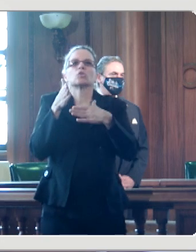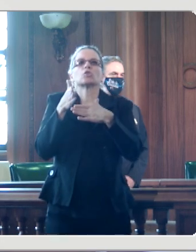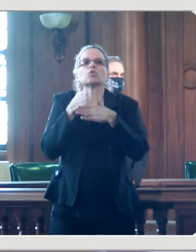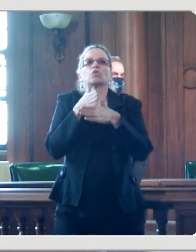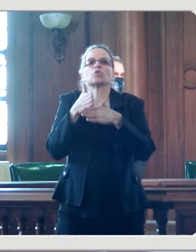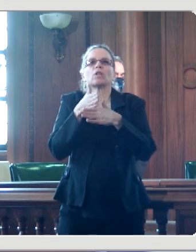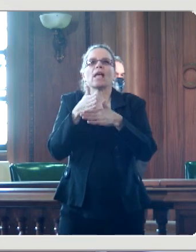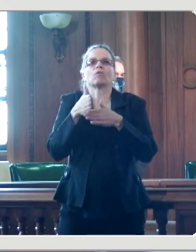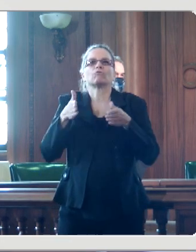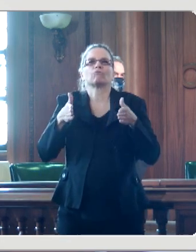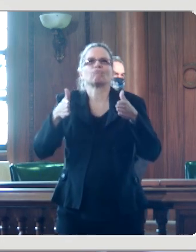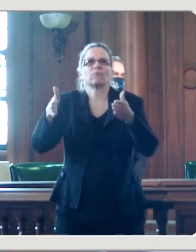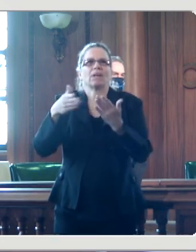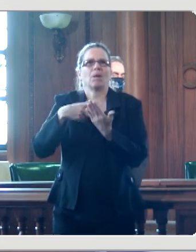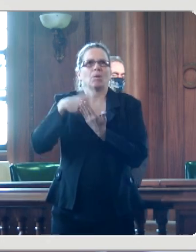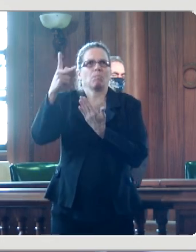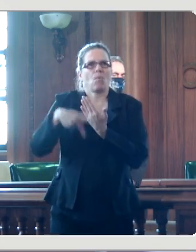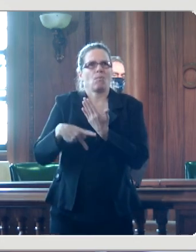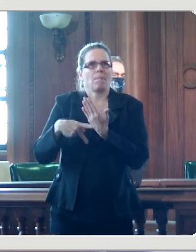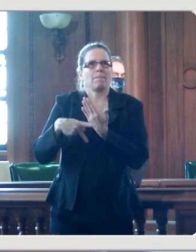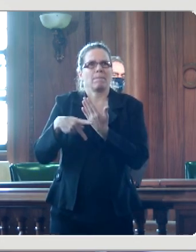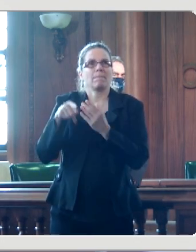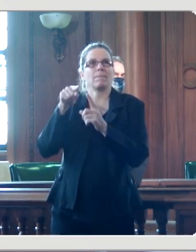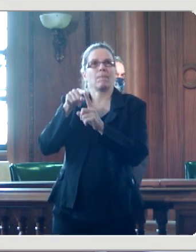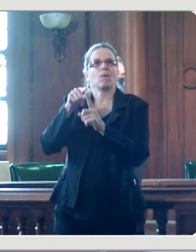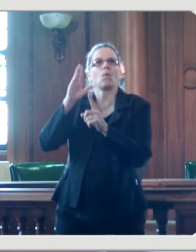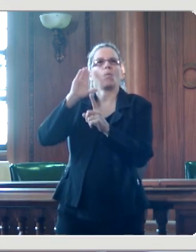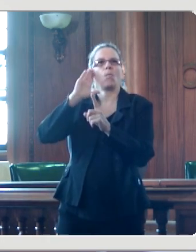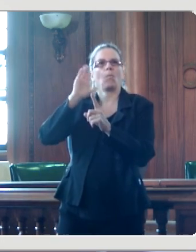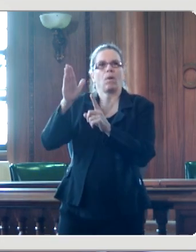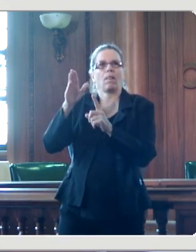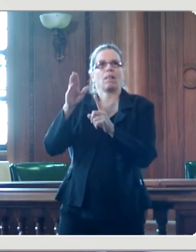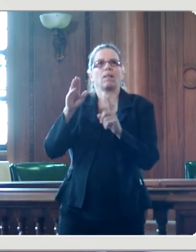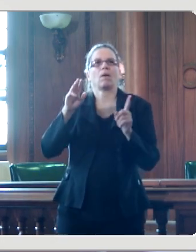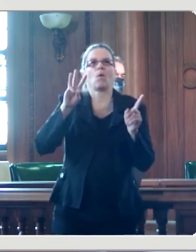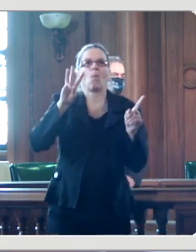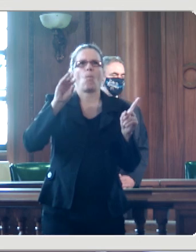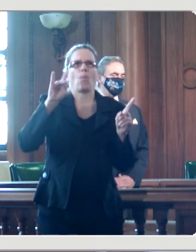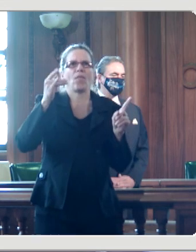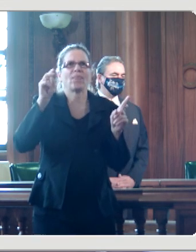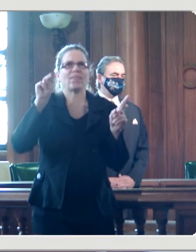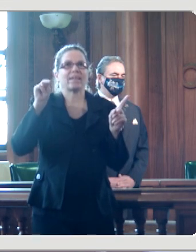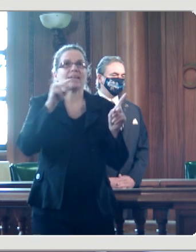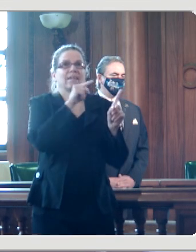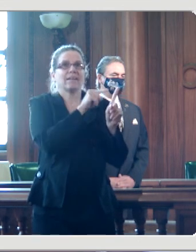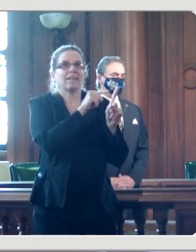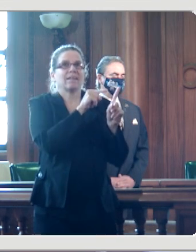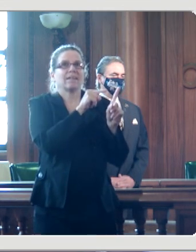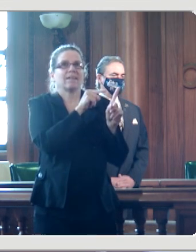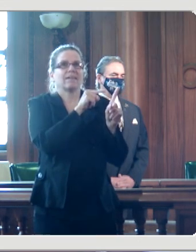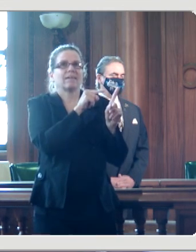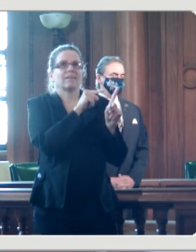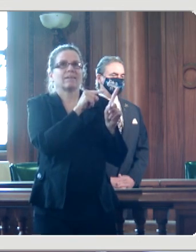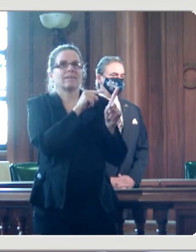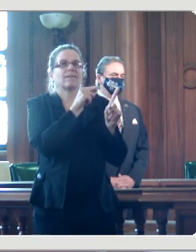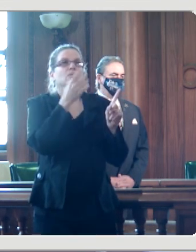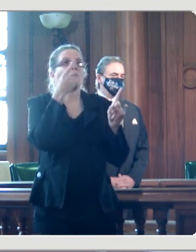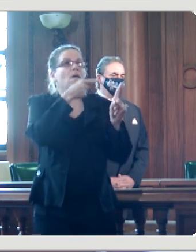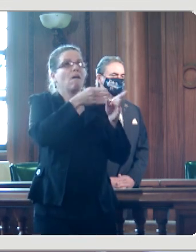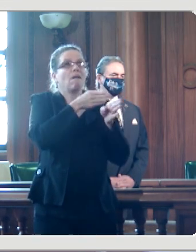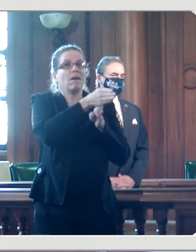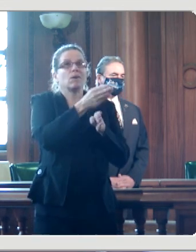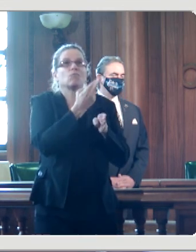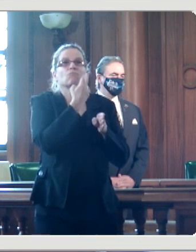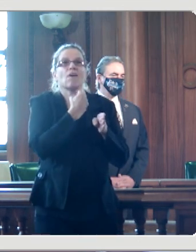Lower Worthington Street, and this is to increase sidewalk area for outdoor dining. And we also